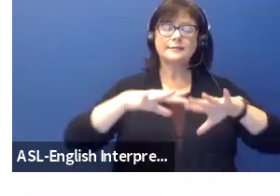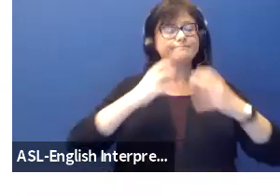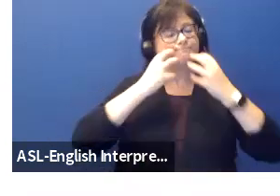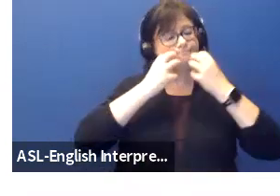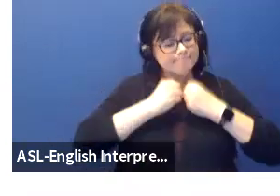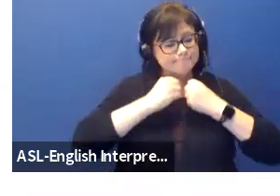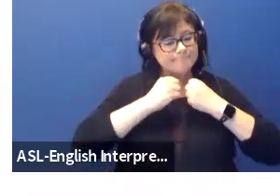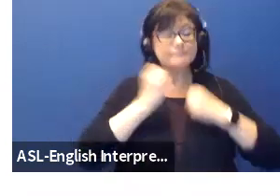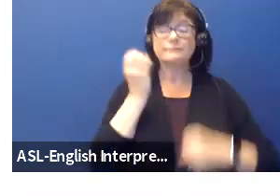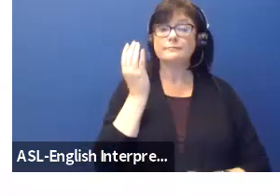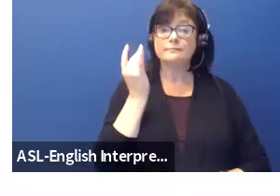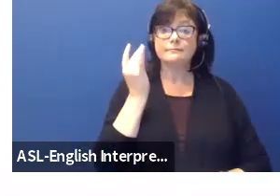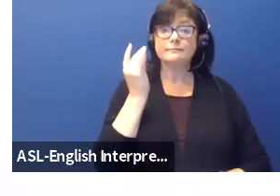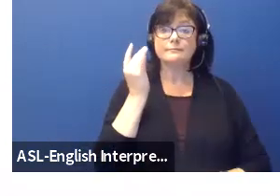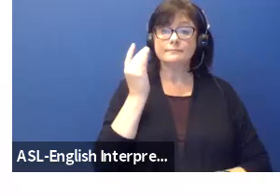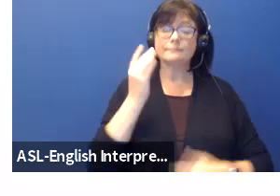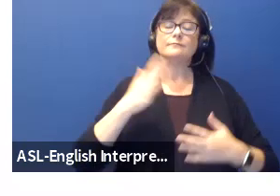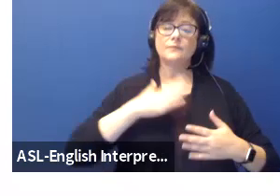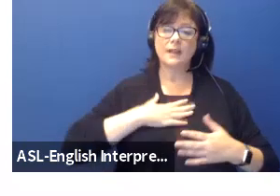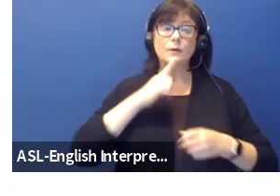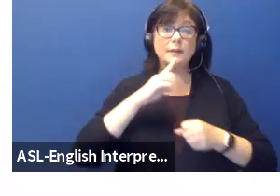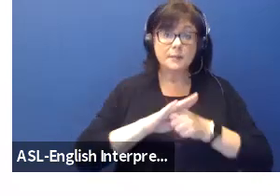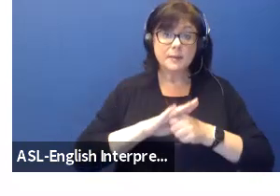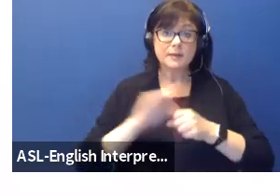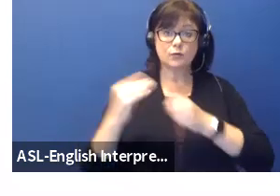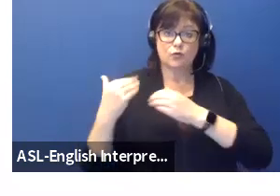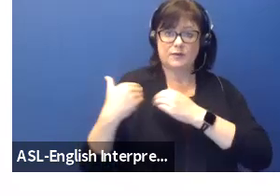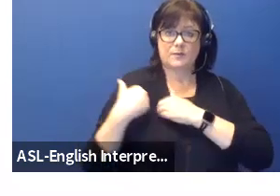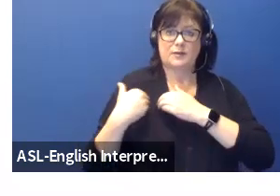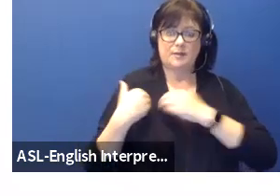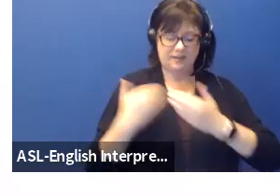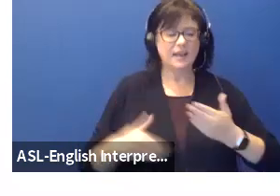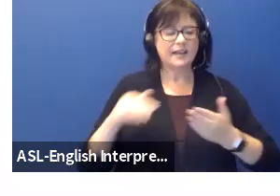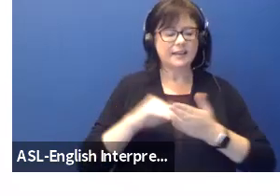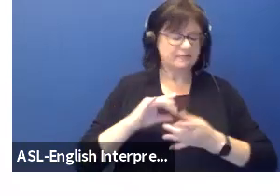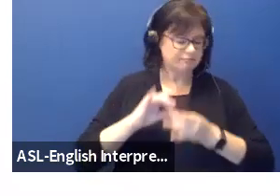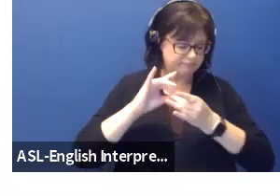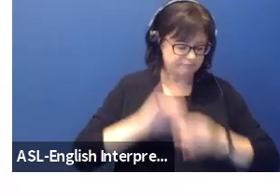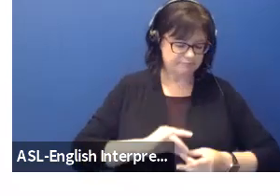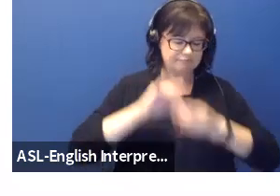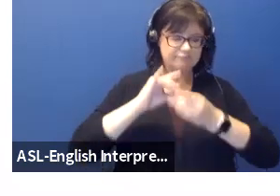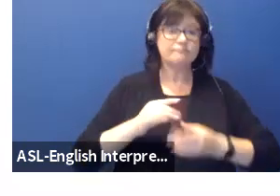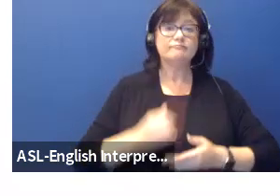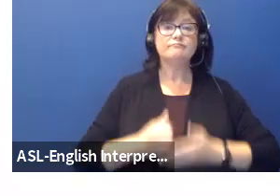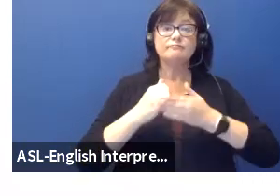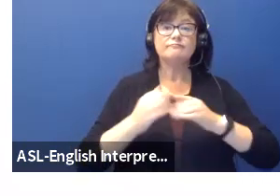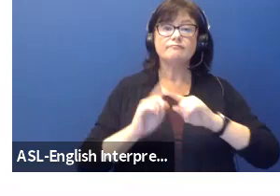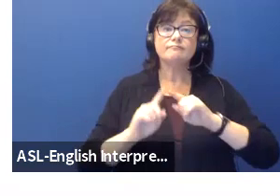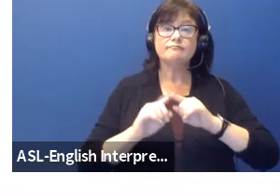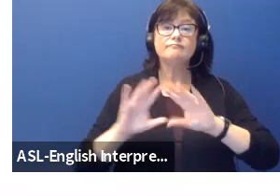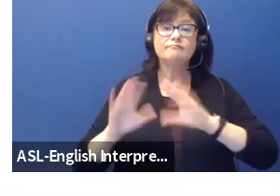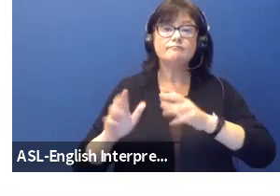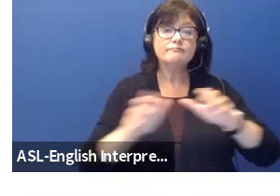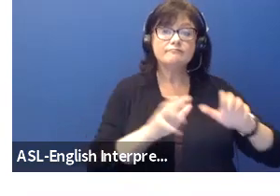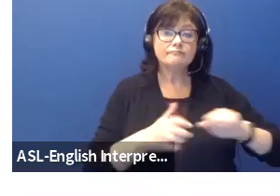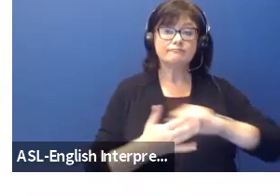our commitment and responsibility in improving relationships between nations and to improving our own understanding of